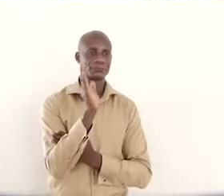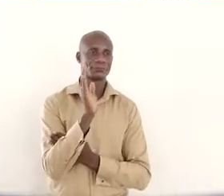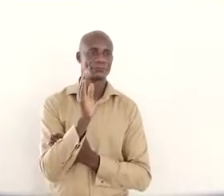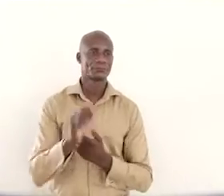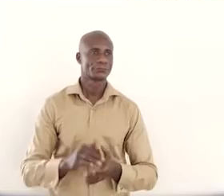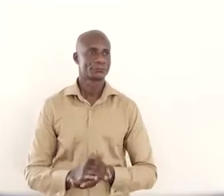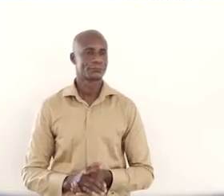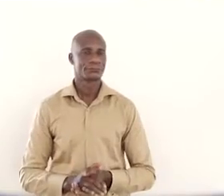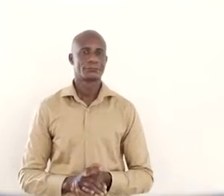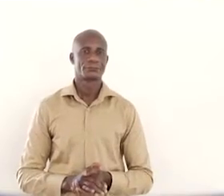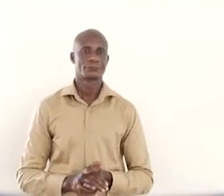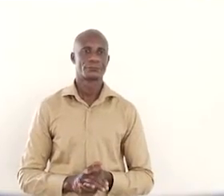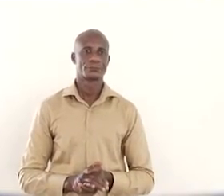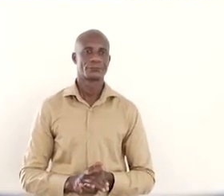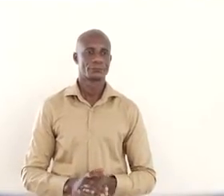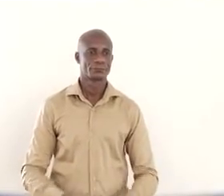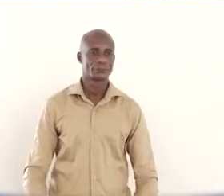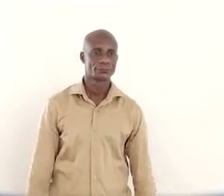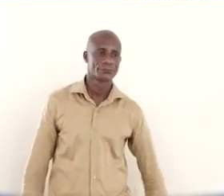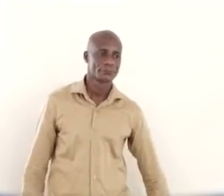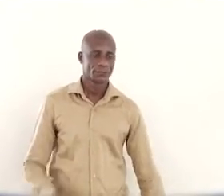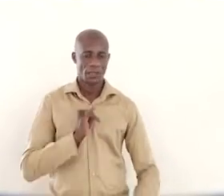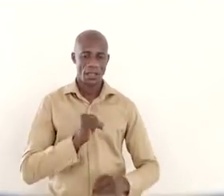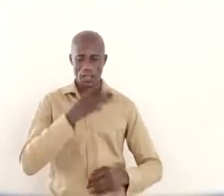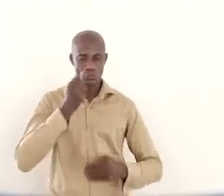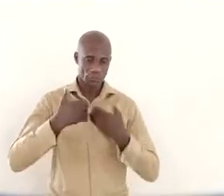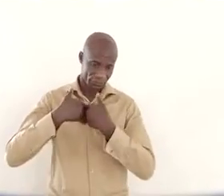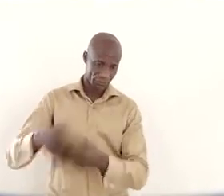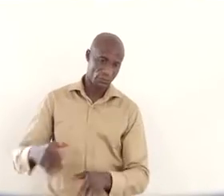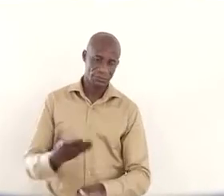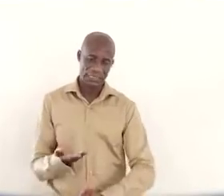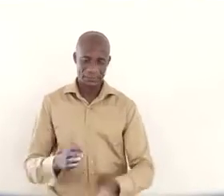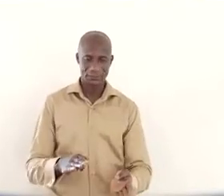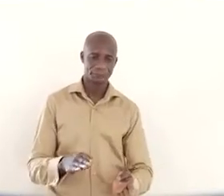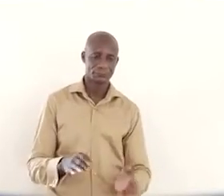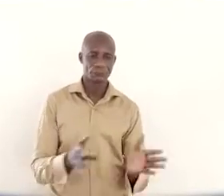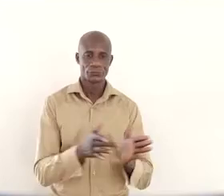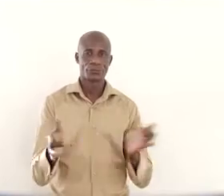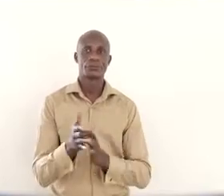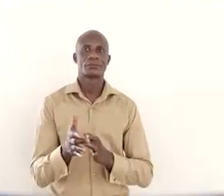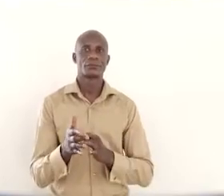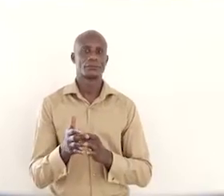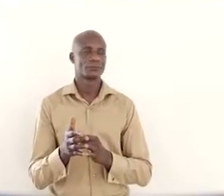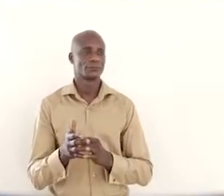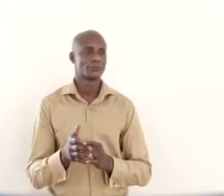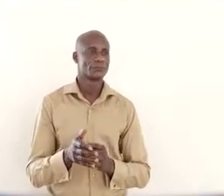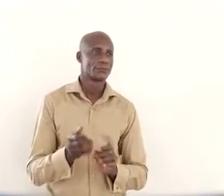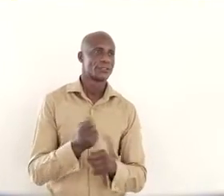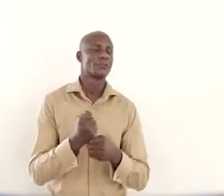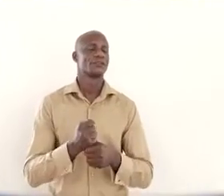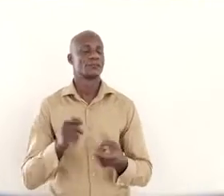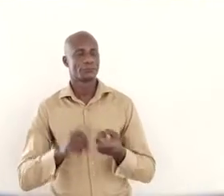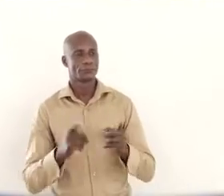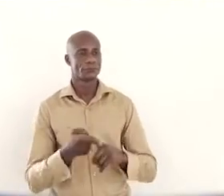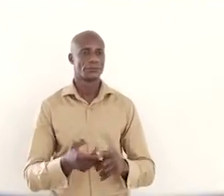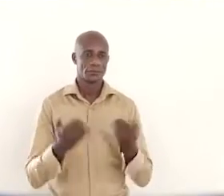the difference. I was lost, I was dead. Jesus makes the